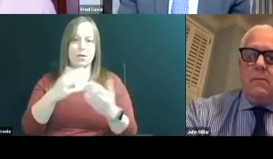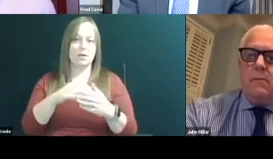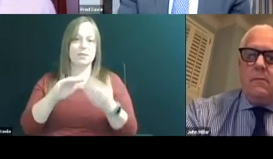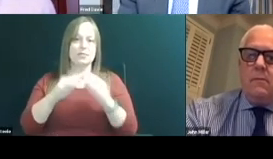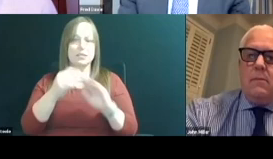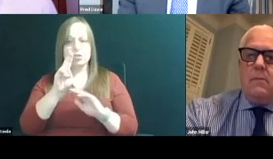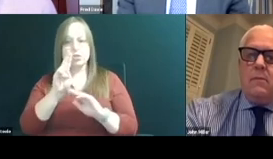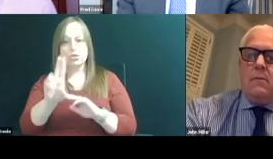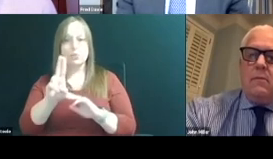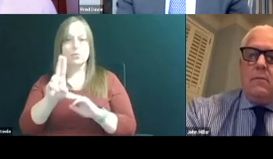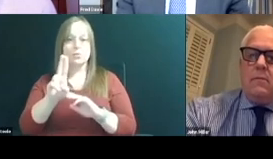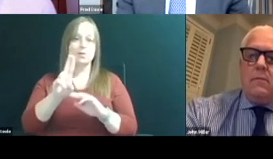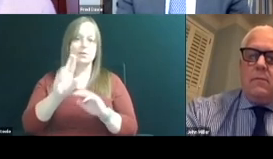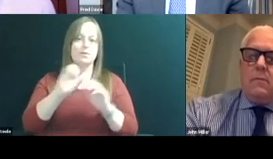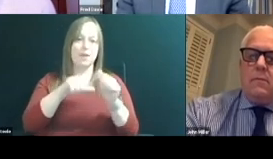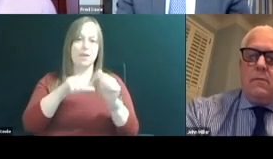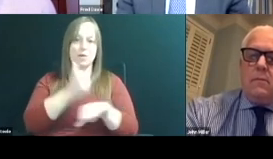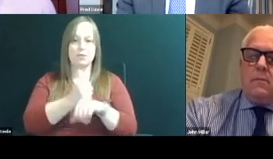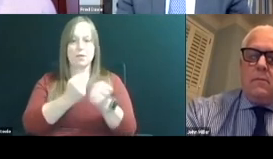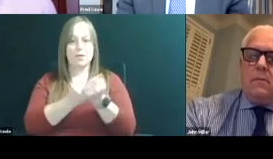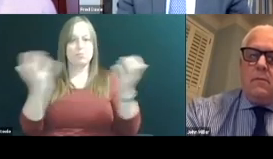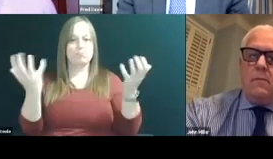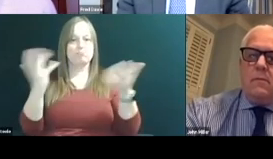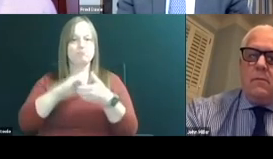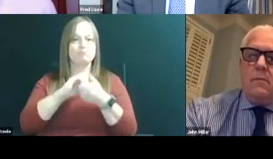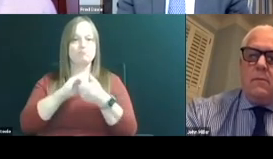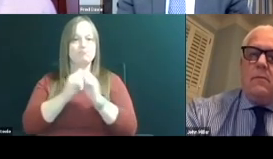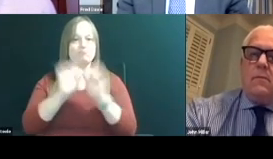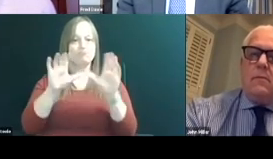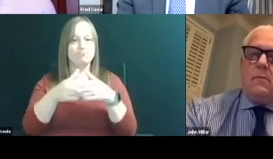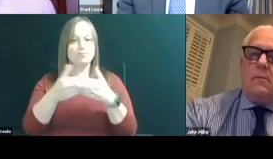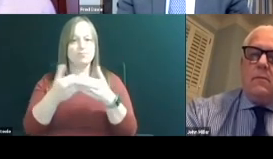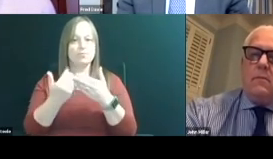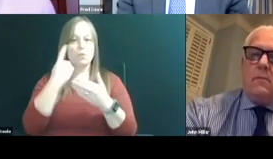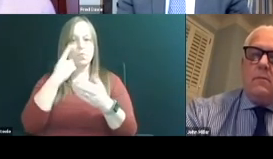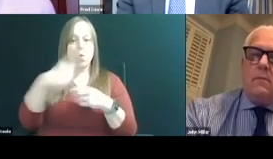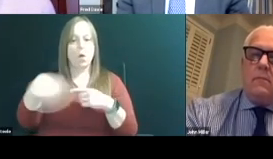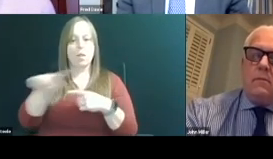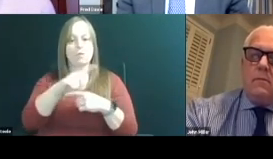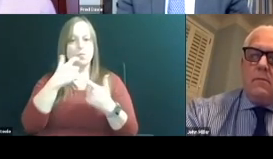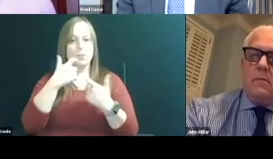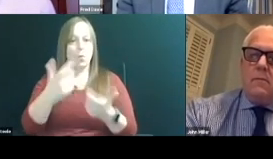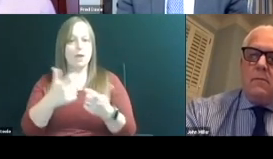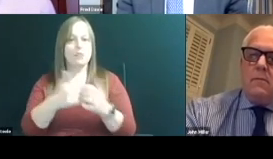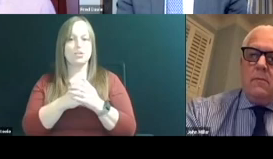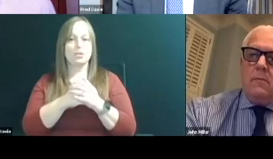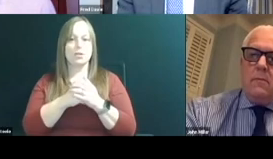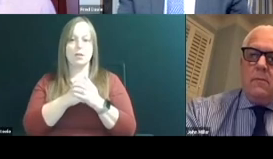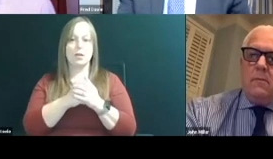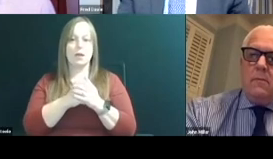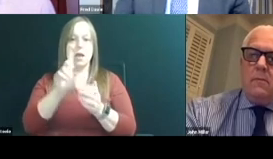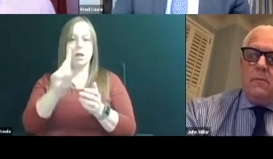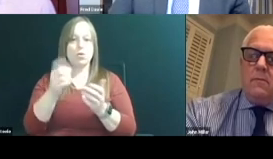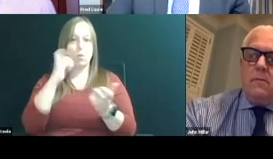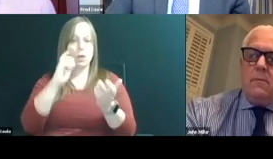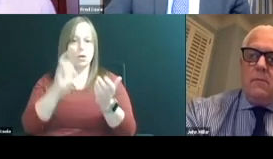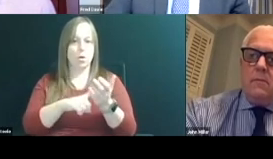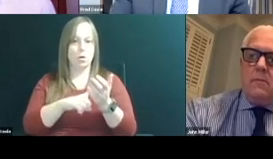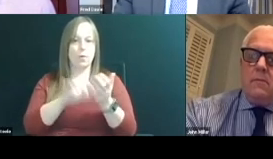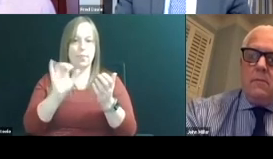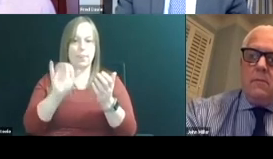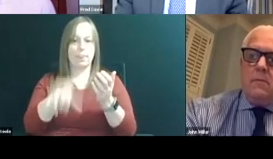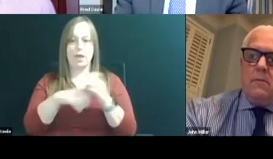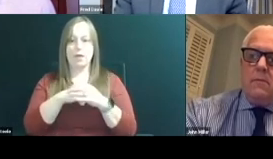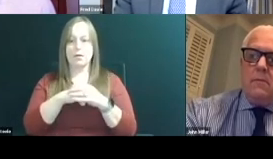Citizens Union and Citizens Union Foundation for bringing us all together and for all of you for watching. I do want to note